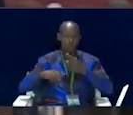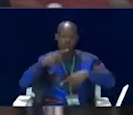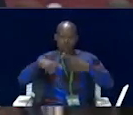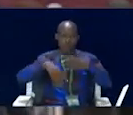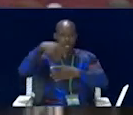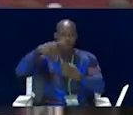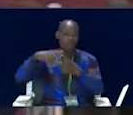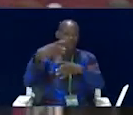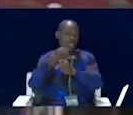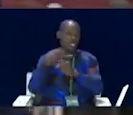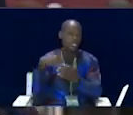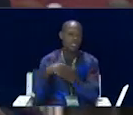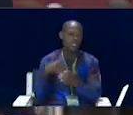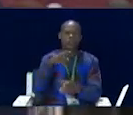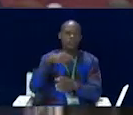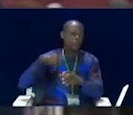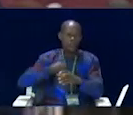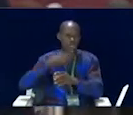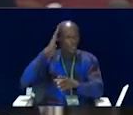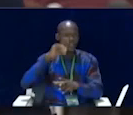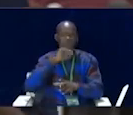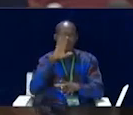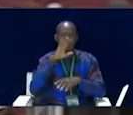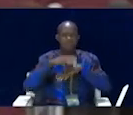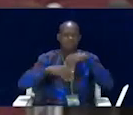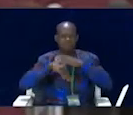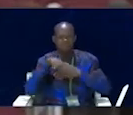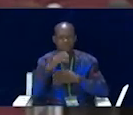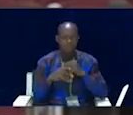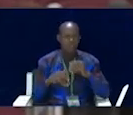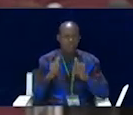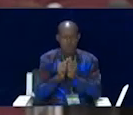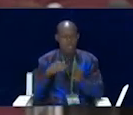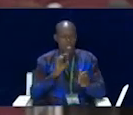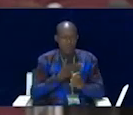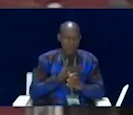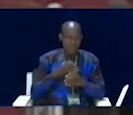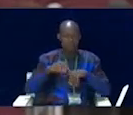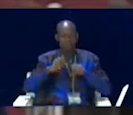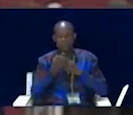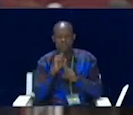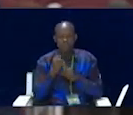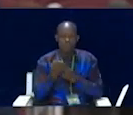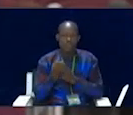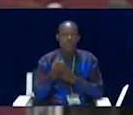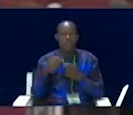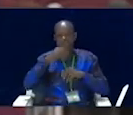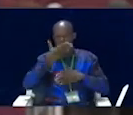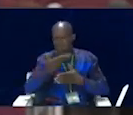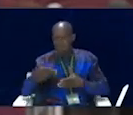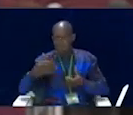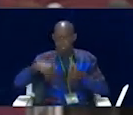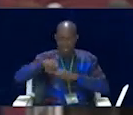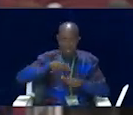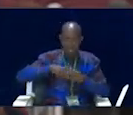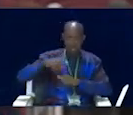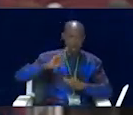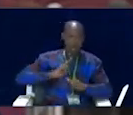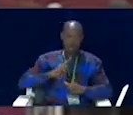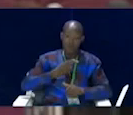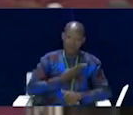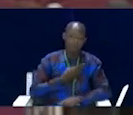we become comfortable with our condition. We become comfortable with this that is going around us. We see it and we say,